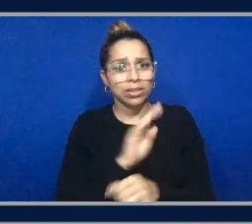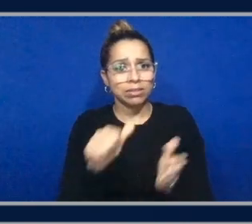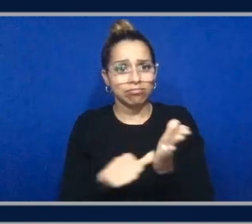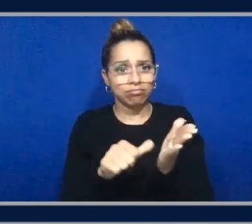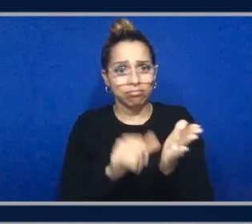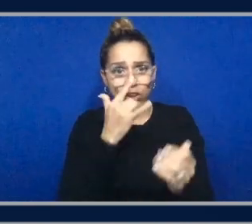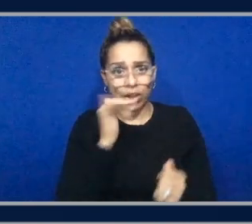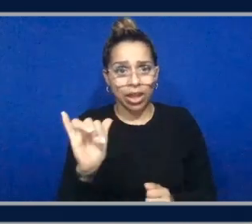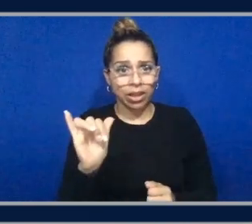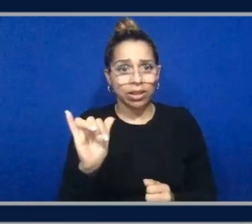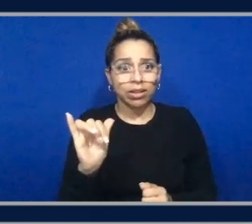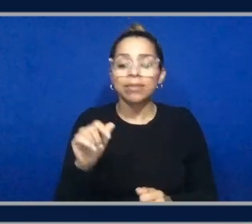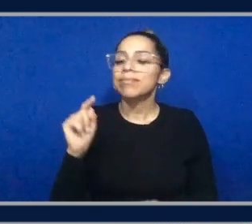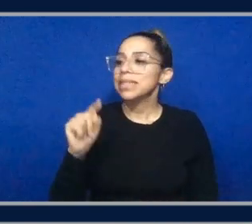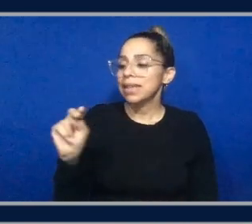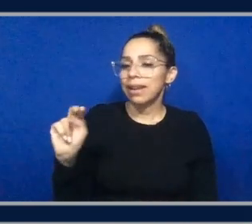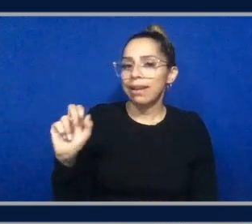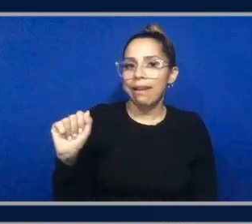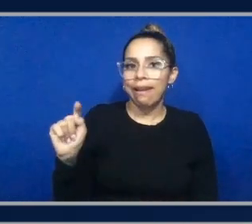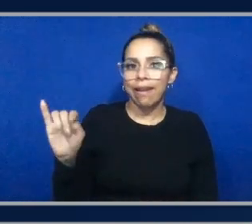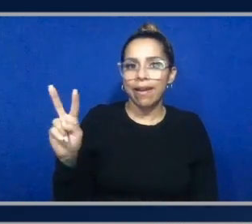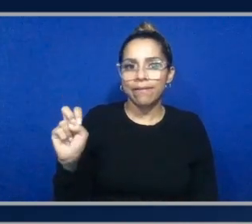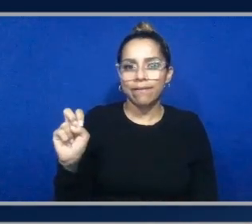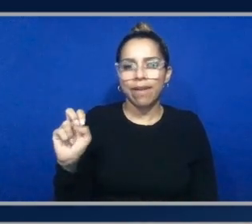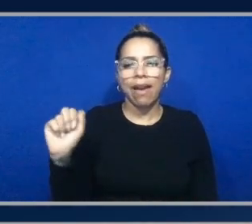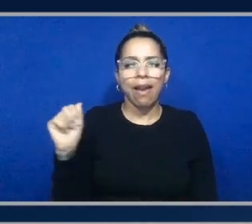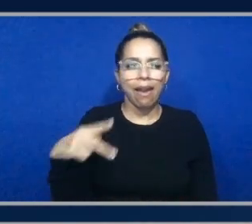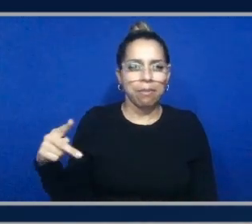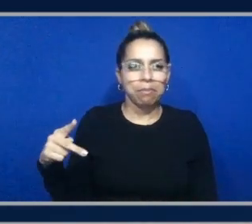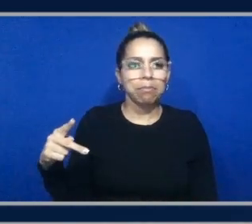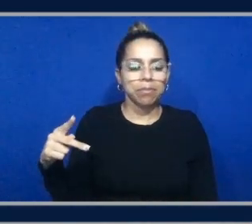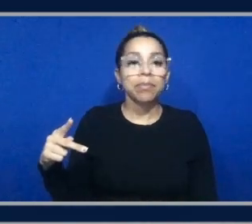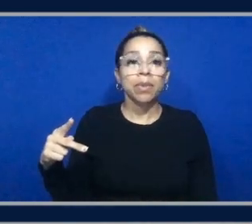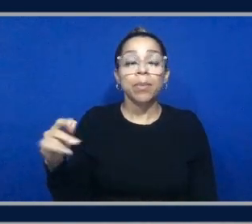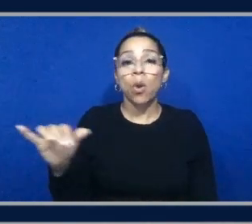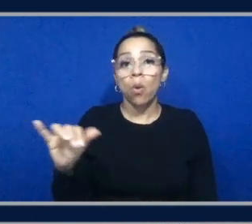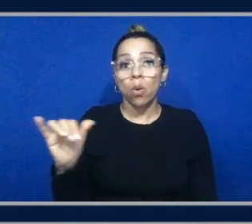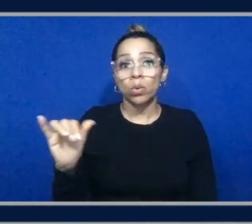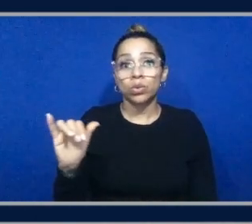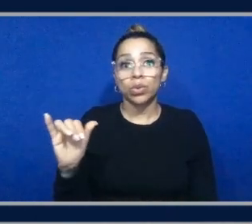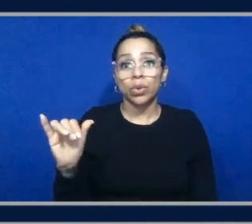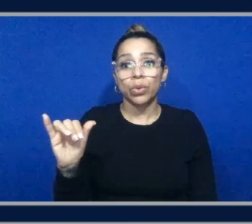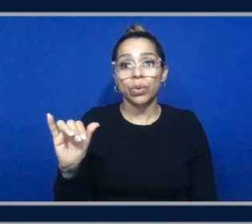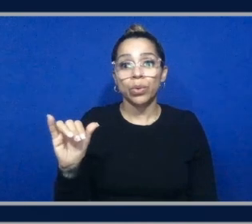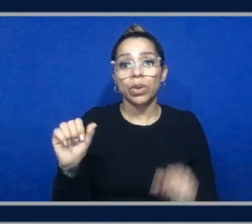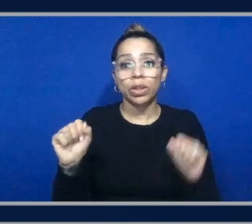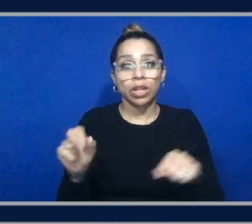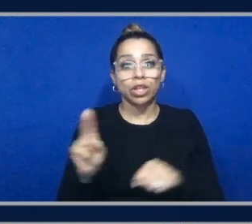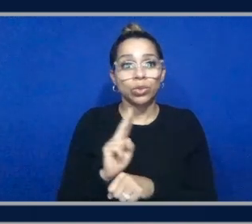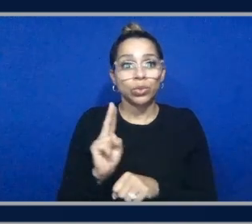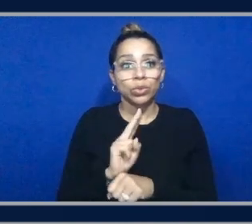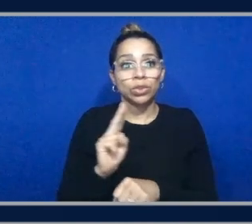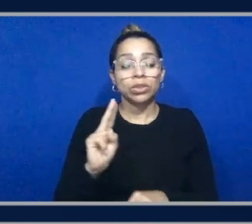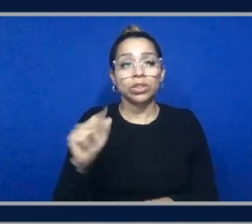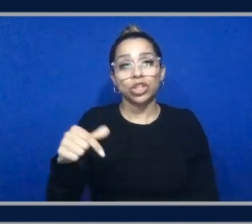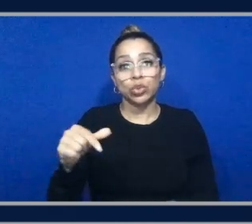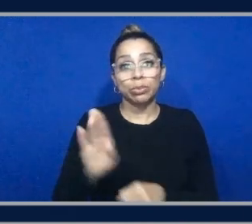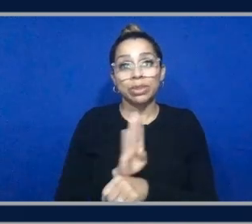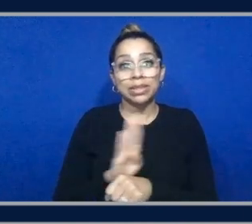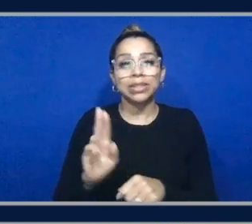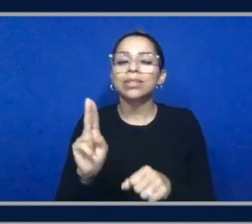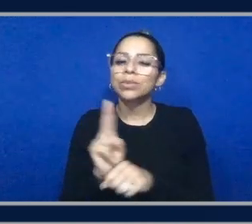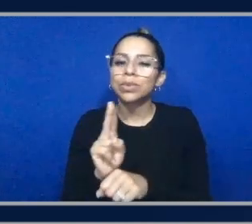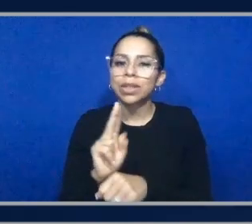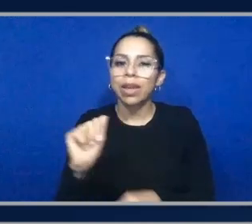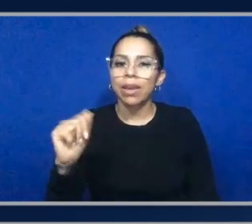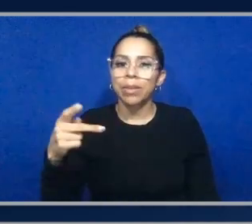native browser, Okay. or this is the native application we have, but we also expose Q Business via API. So if you Perfect. have an existing